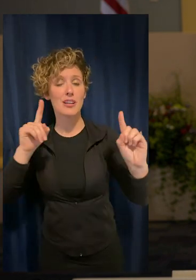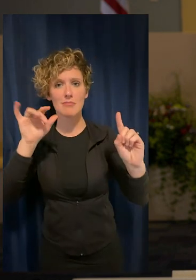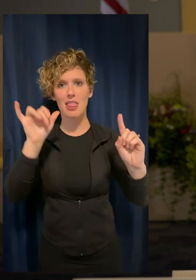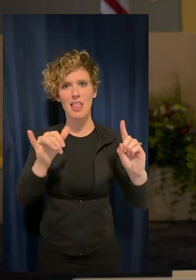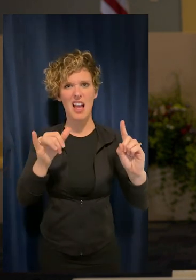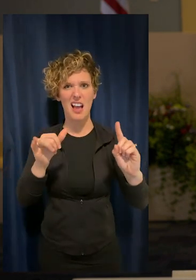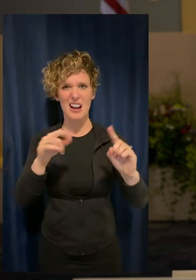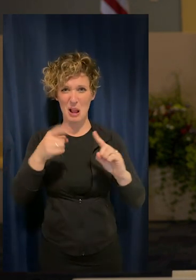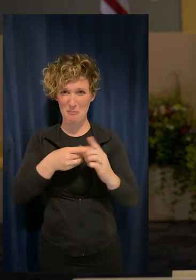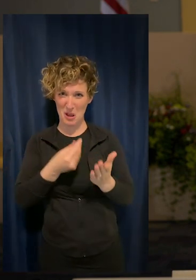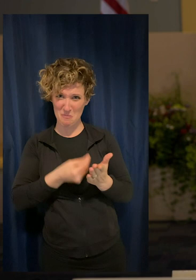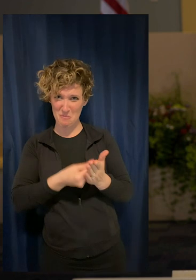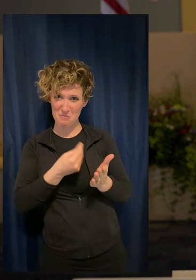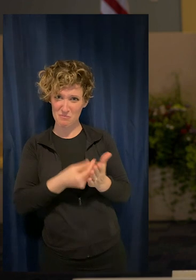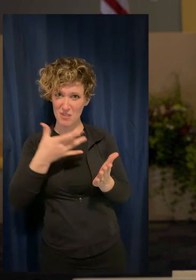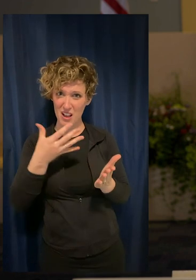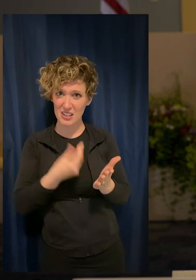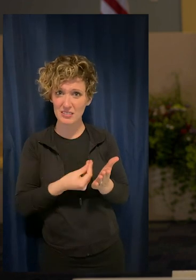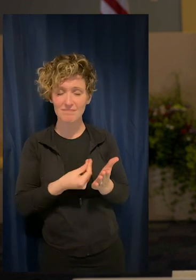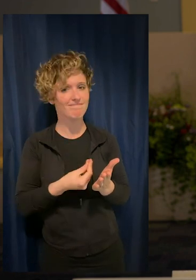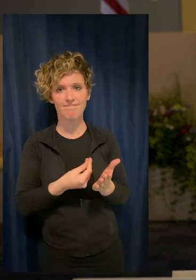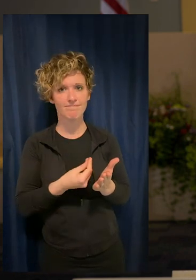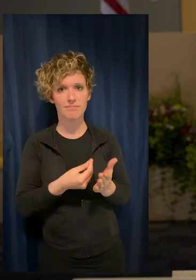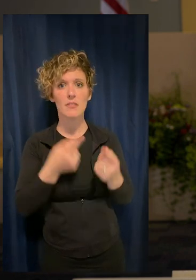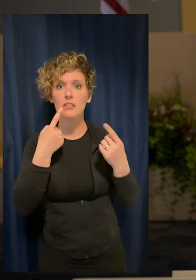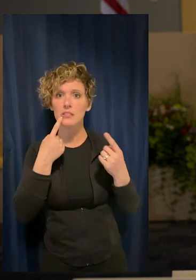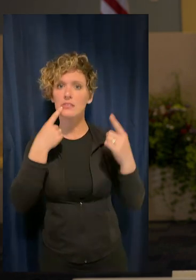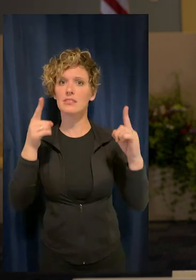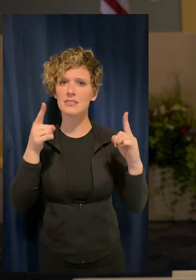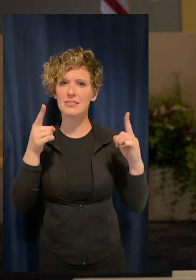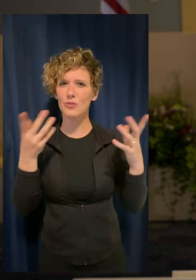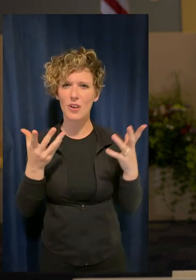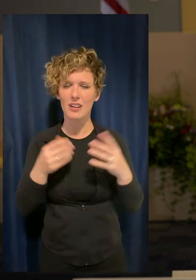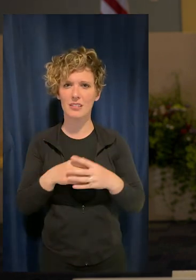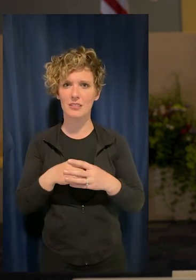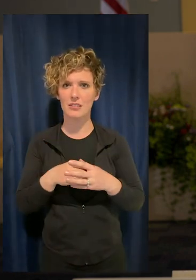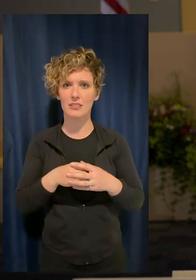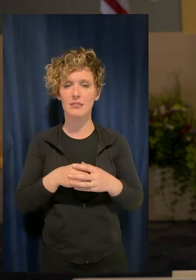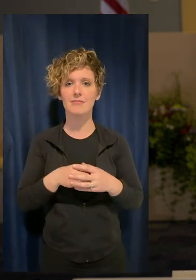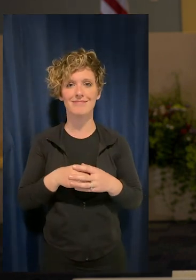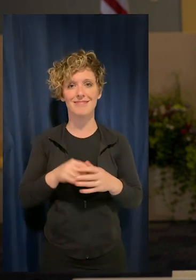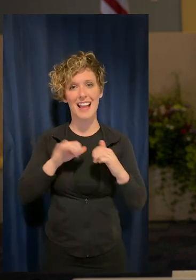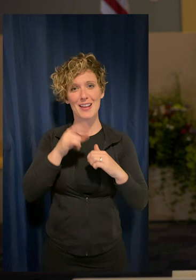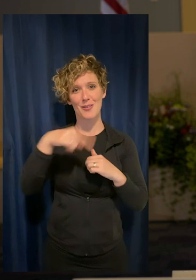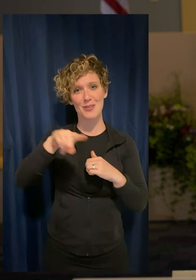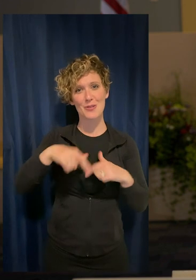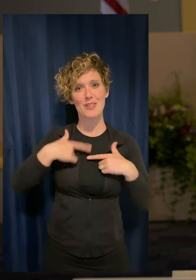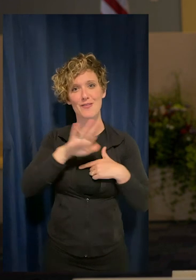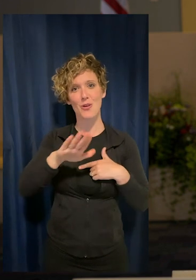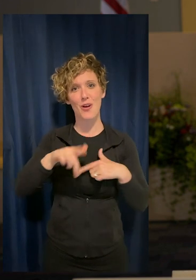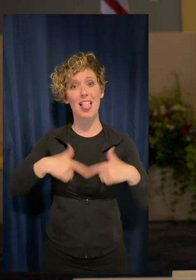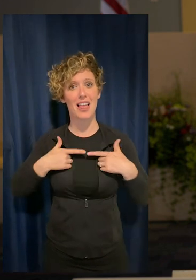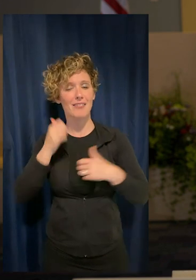your life on a daily basis and the lives you positively impact along your way. And that, graduates,